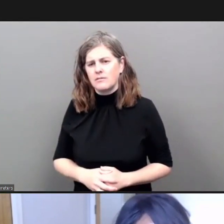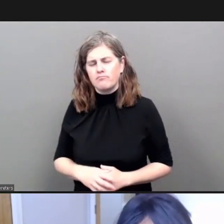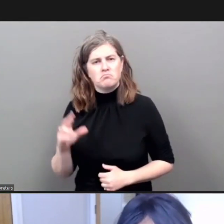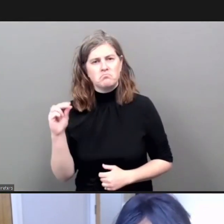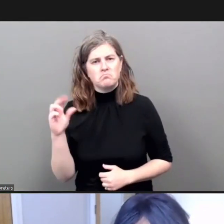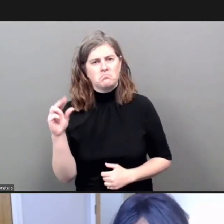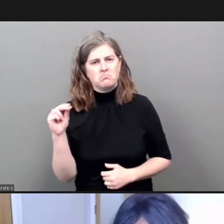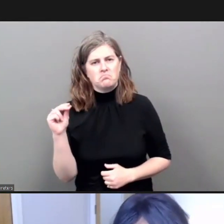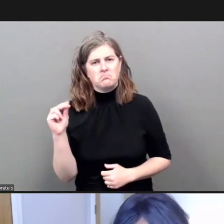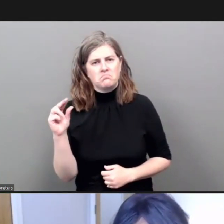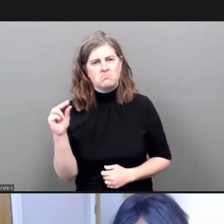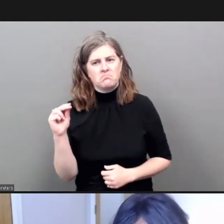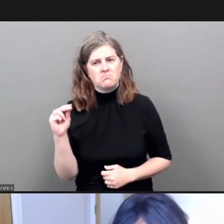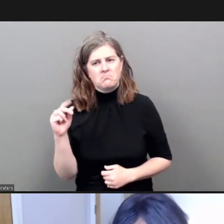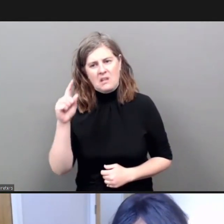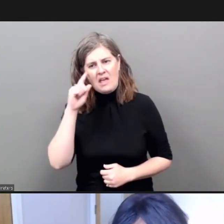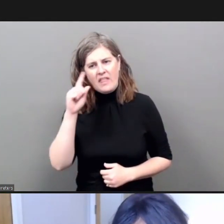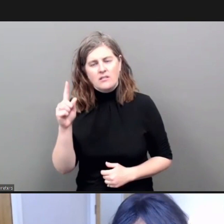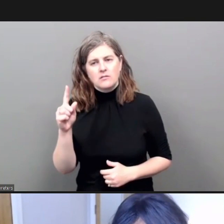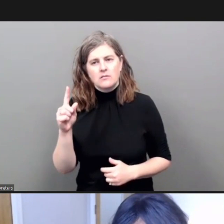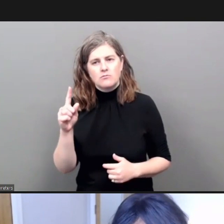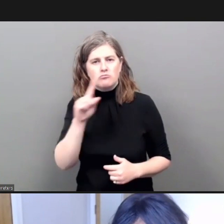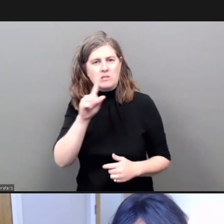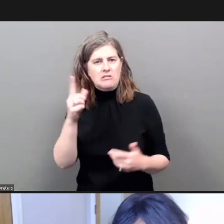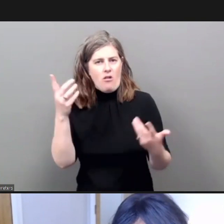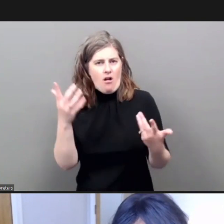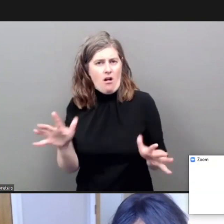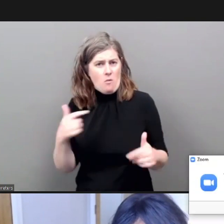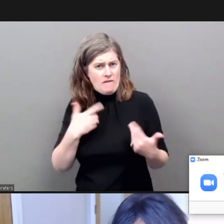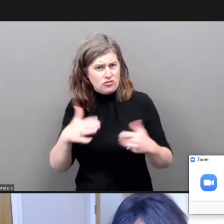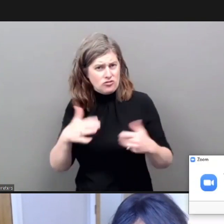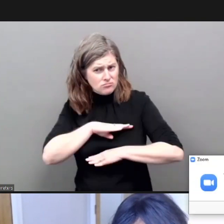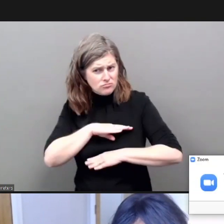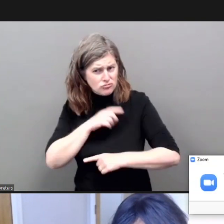No, I think that was mostly it. Chris, did we cover it?